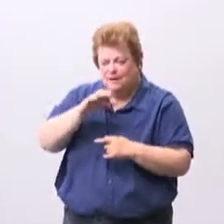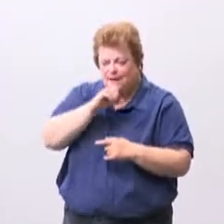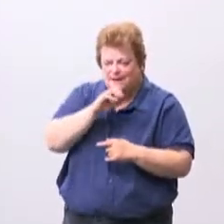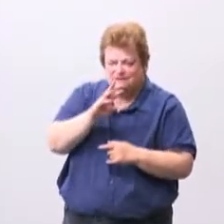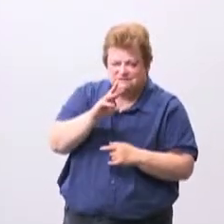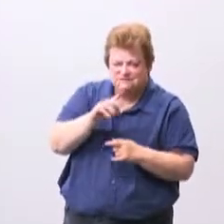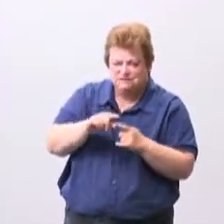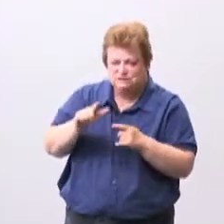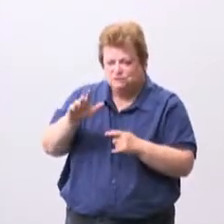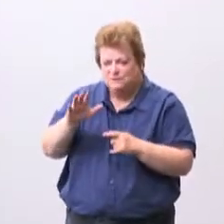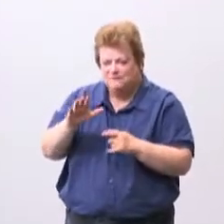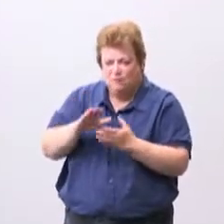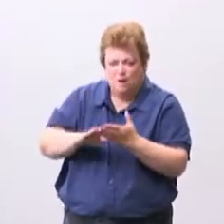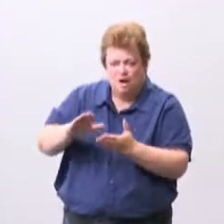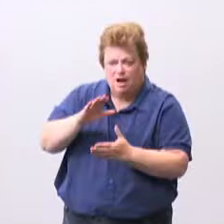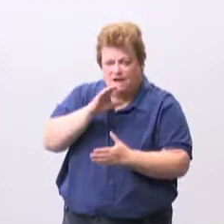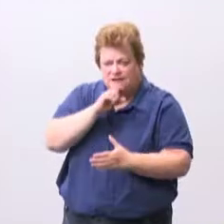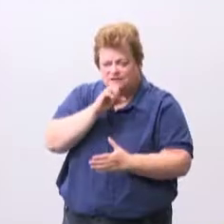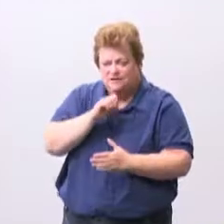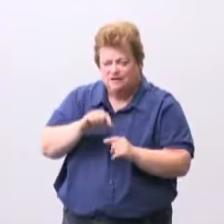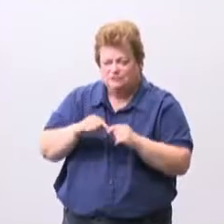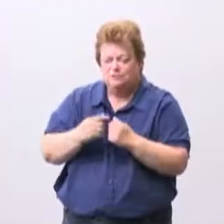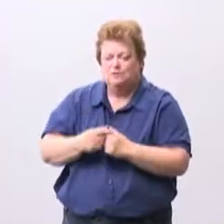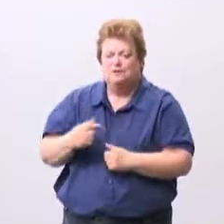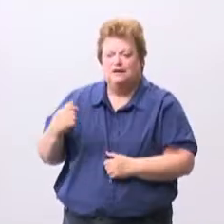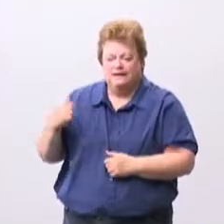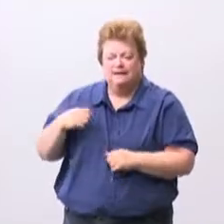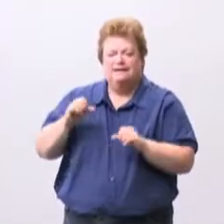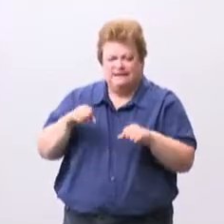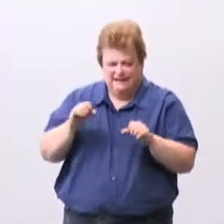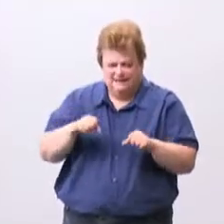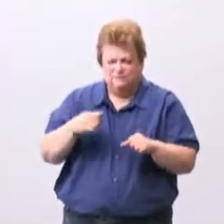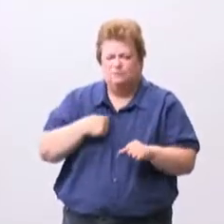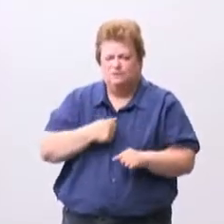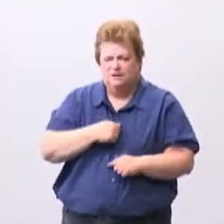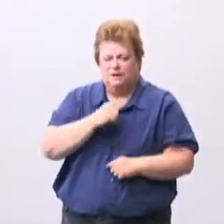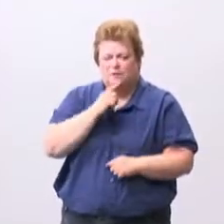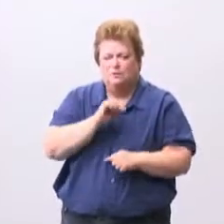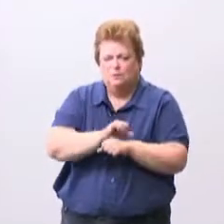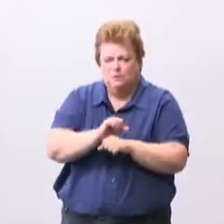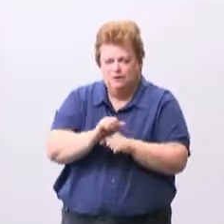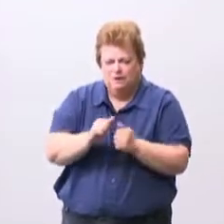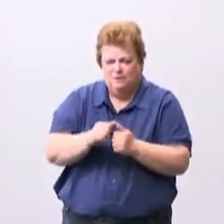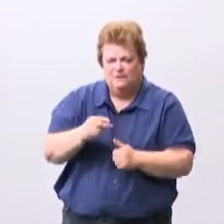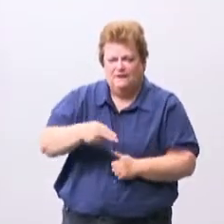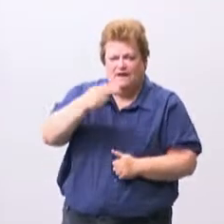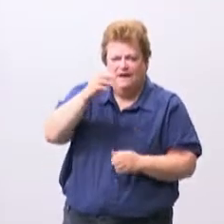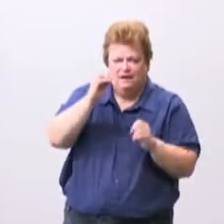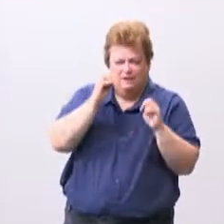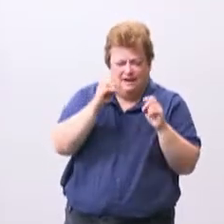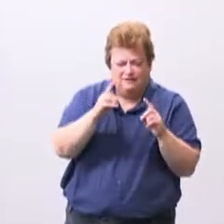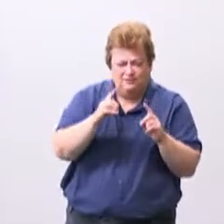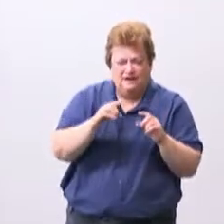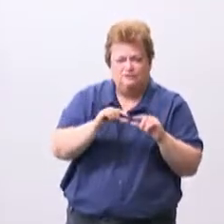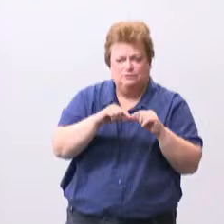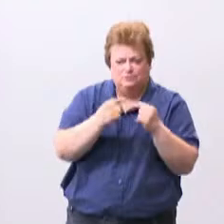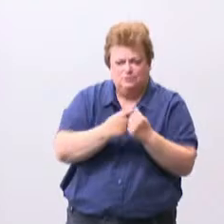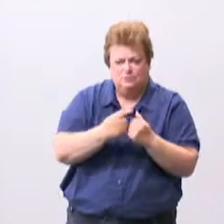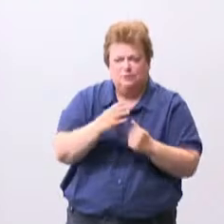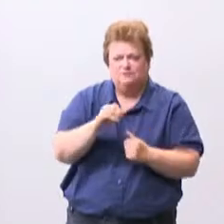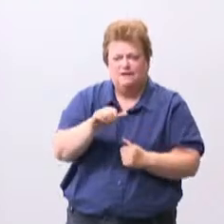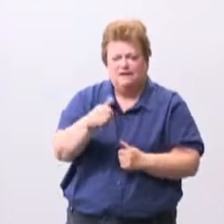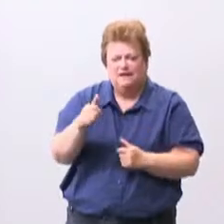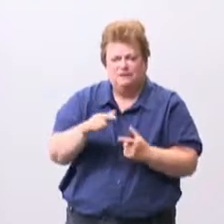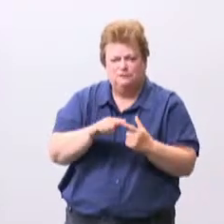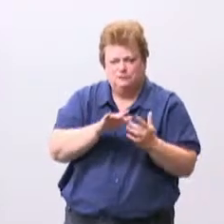there? Yes, we are. We're continued, and we're working with higher education groups and some others